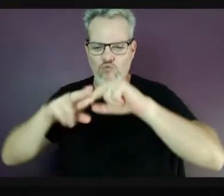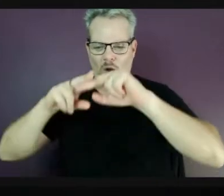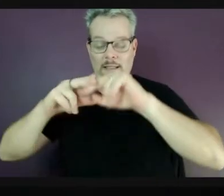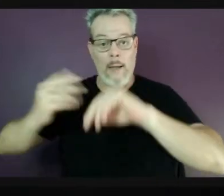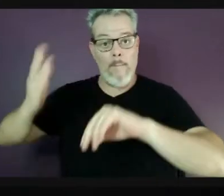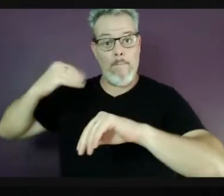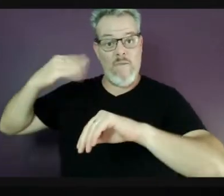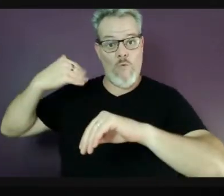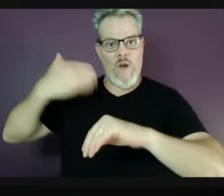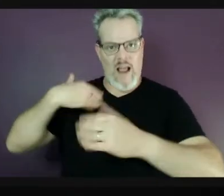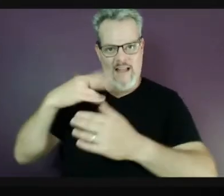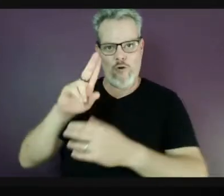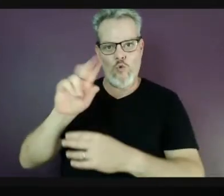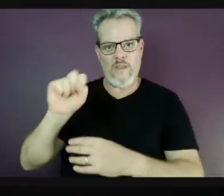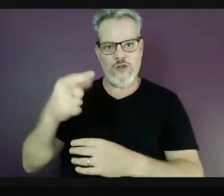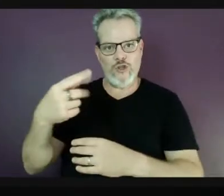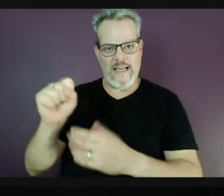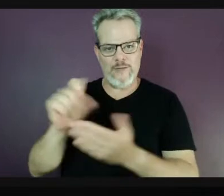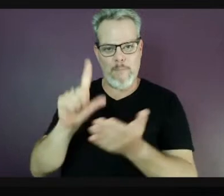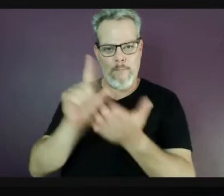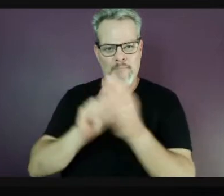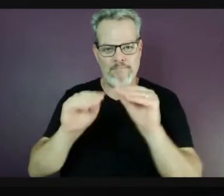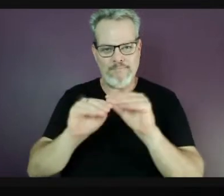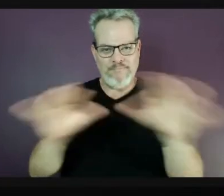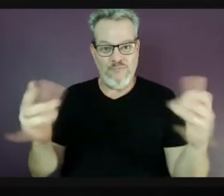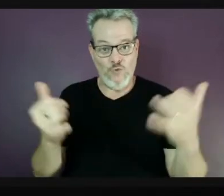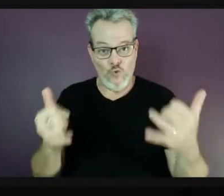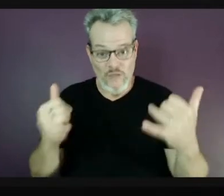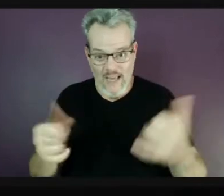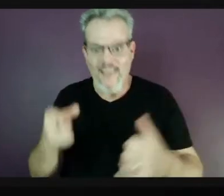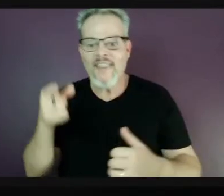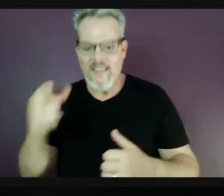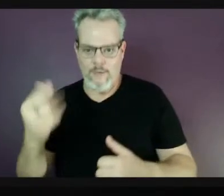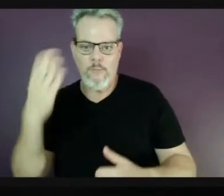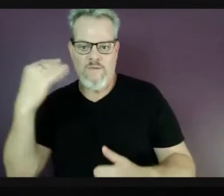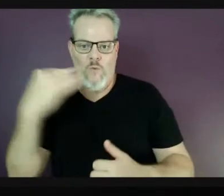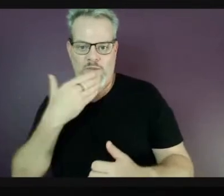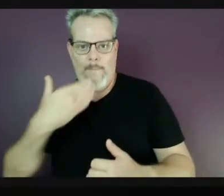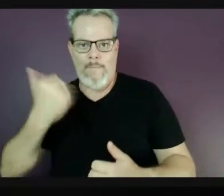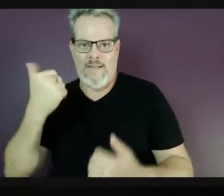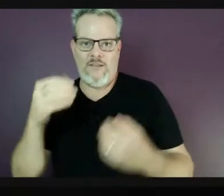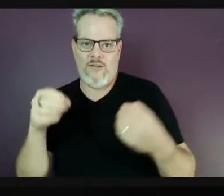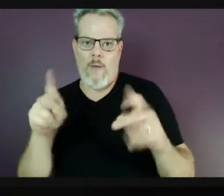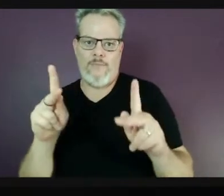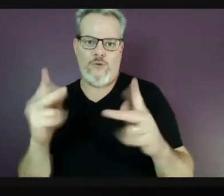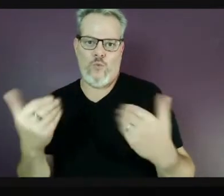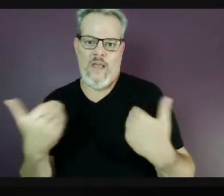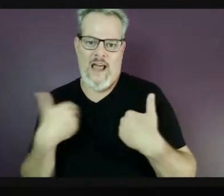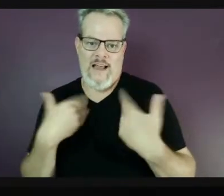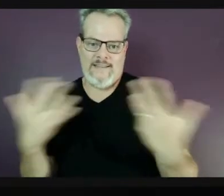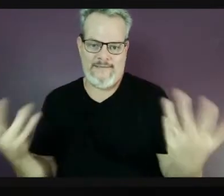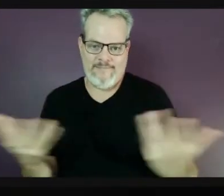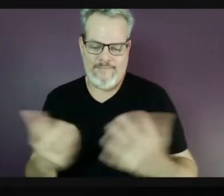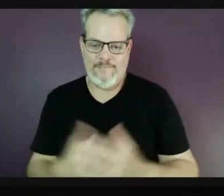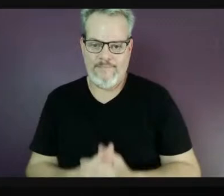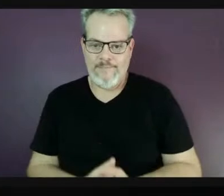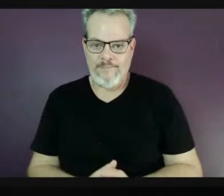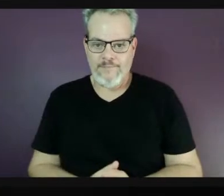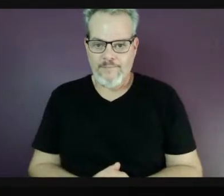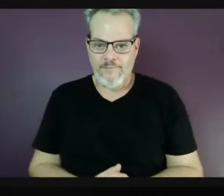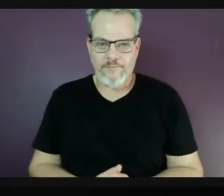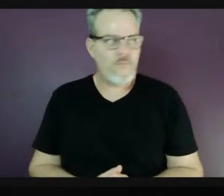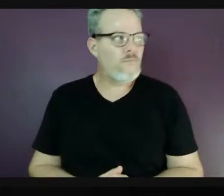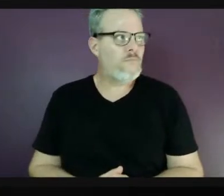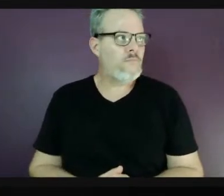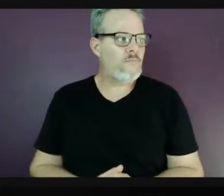the USGS released just today, then this was the best clue we had that was what was going on out there. So it really is all